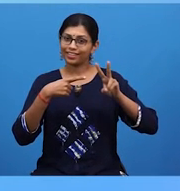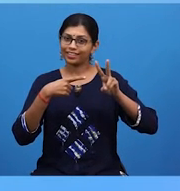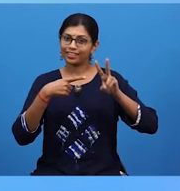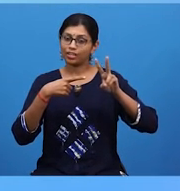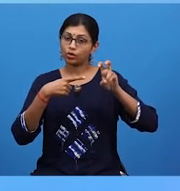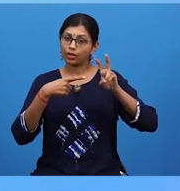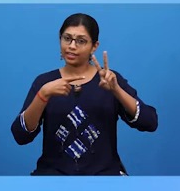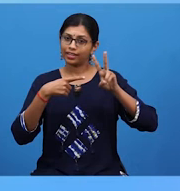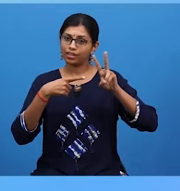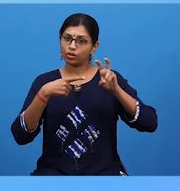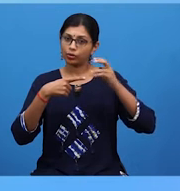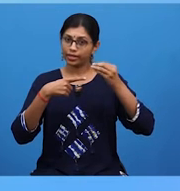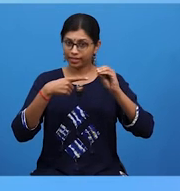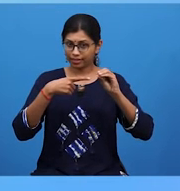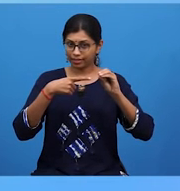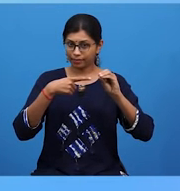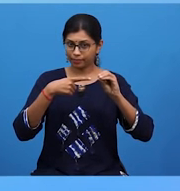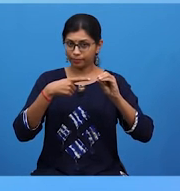16, 17, 18, 19, 20.